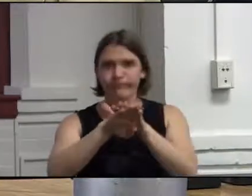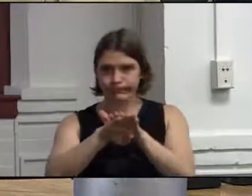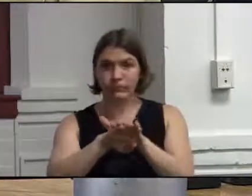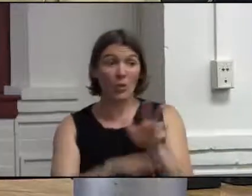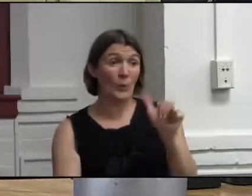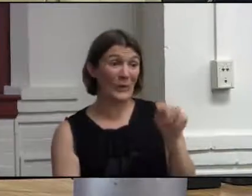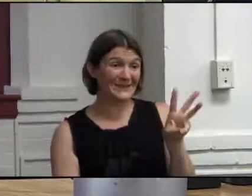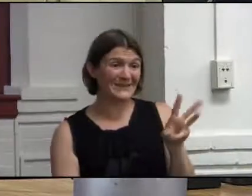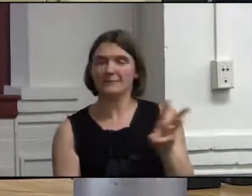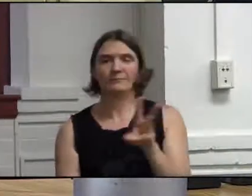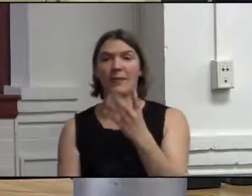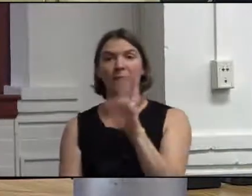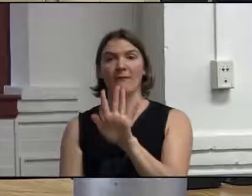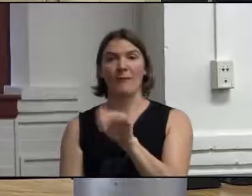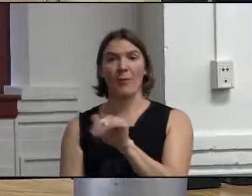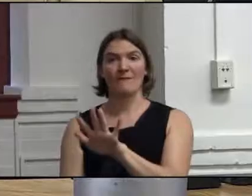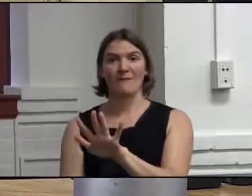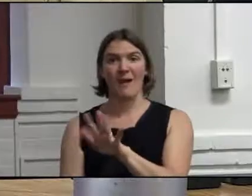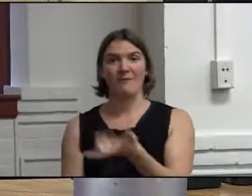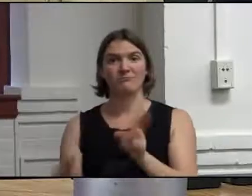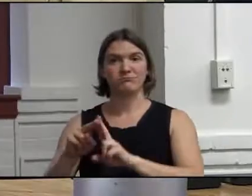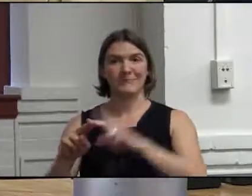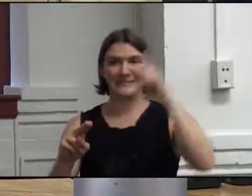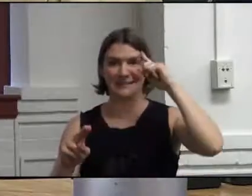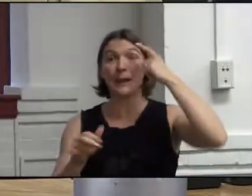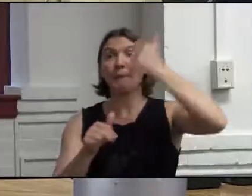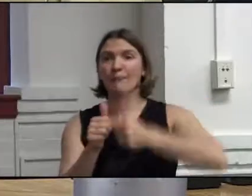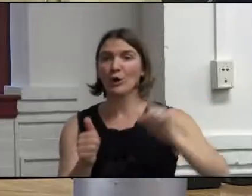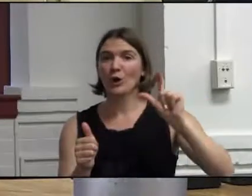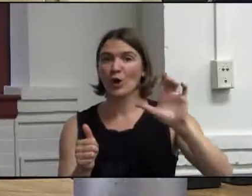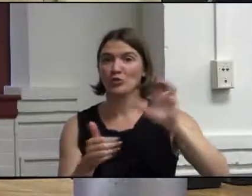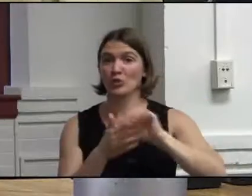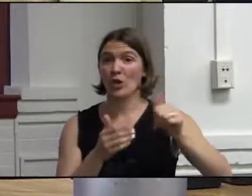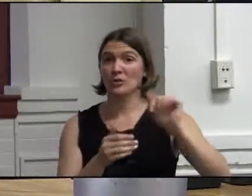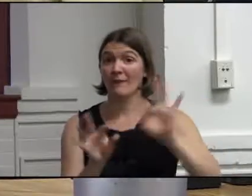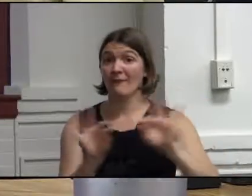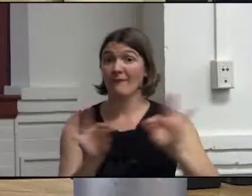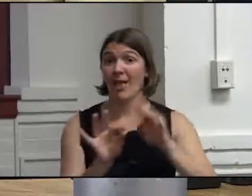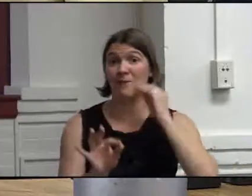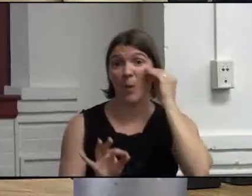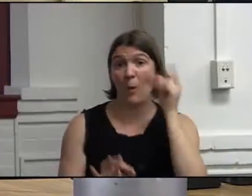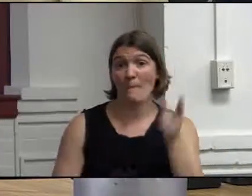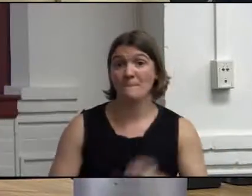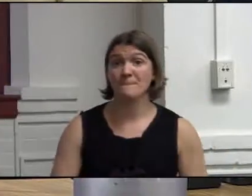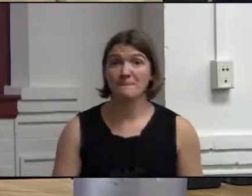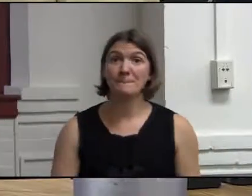have brought the tax rate increase up to 5.51 cents for this year.